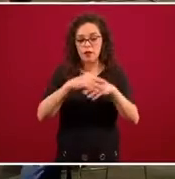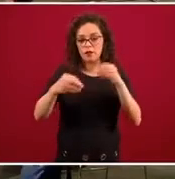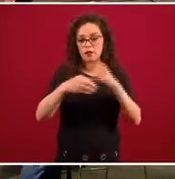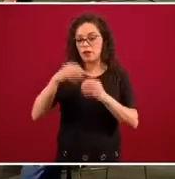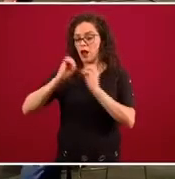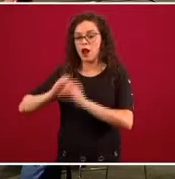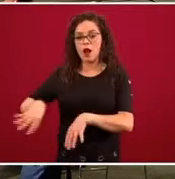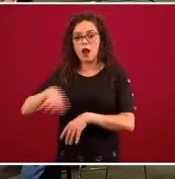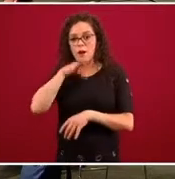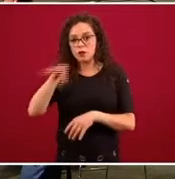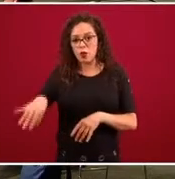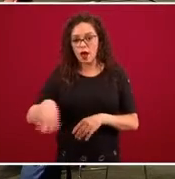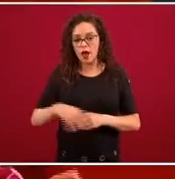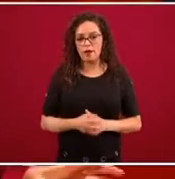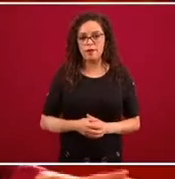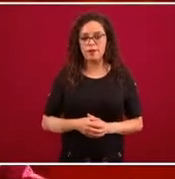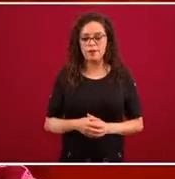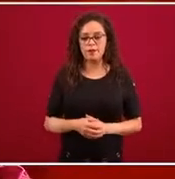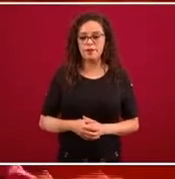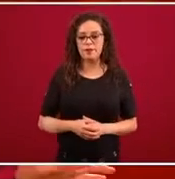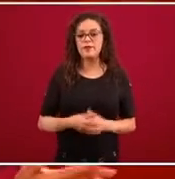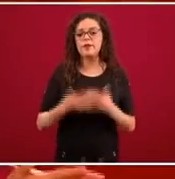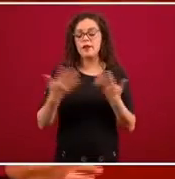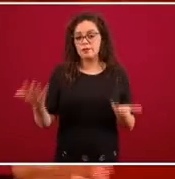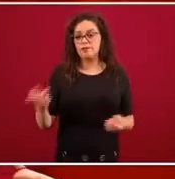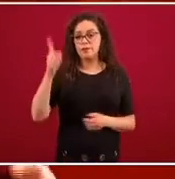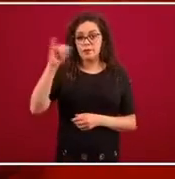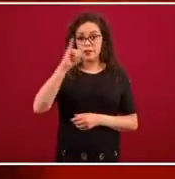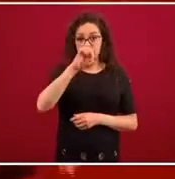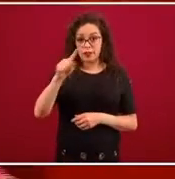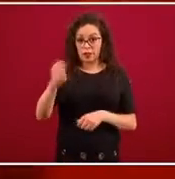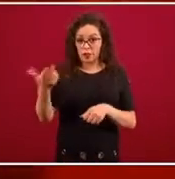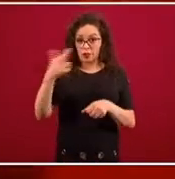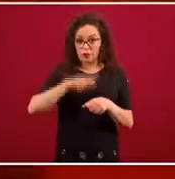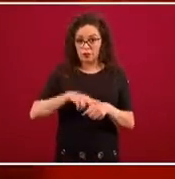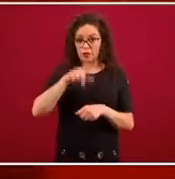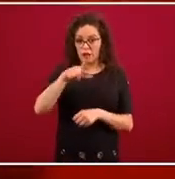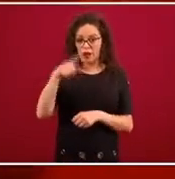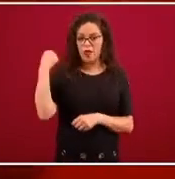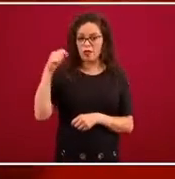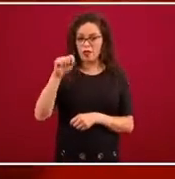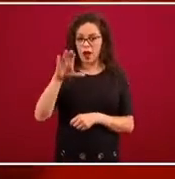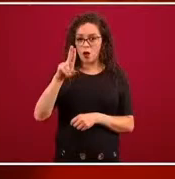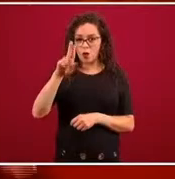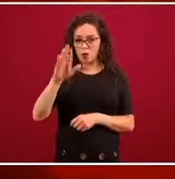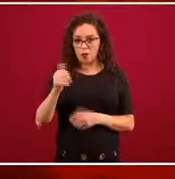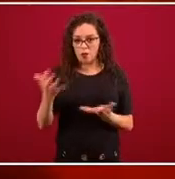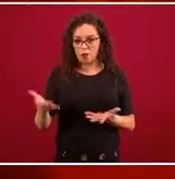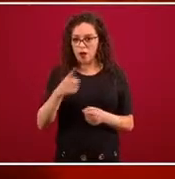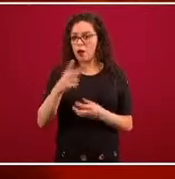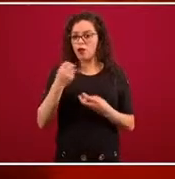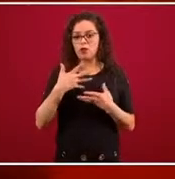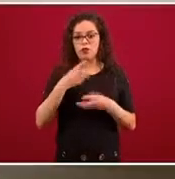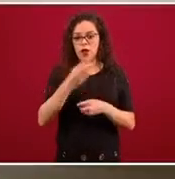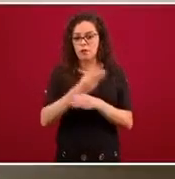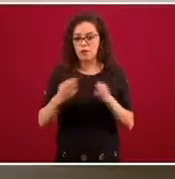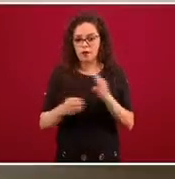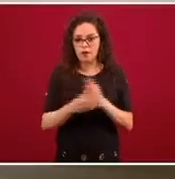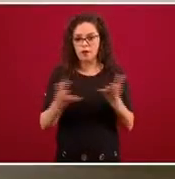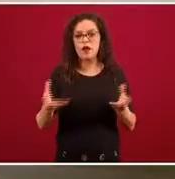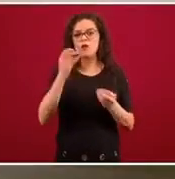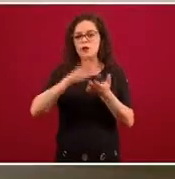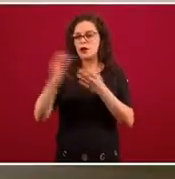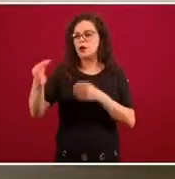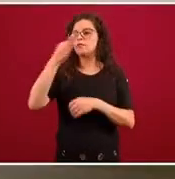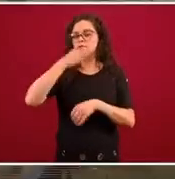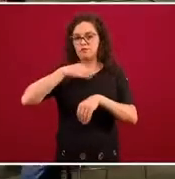medical protection equipment for the duties that they will be engaging in. Yes, I am. That's what I'm asking this question, because